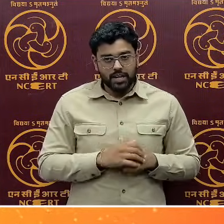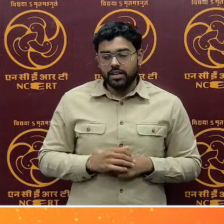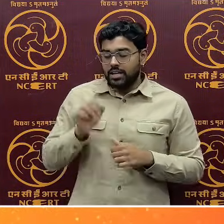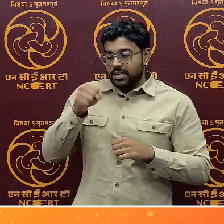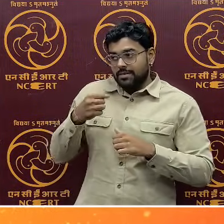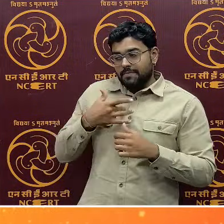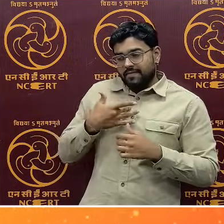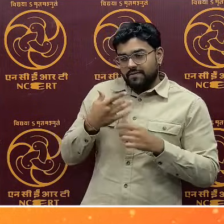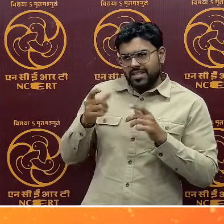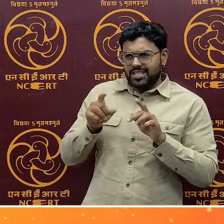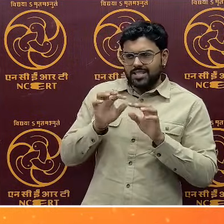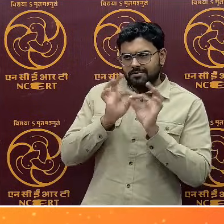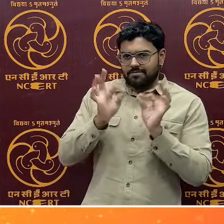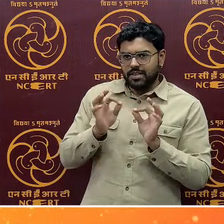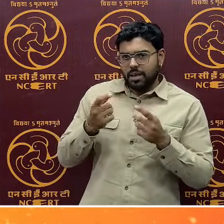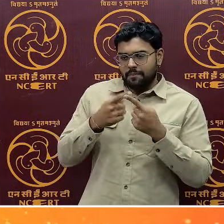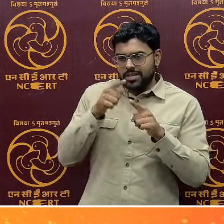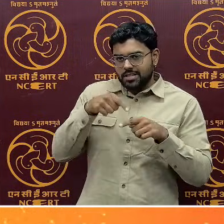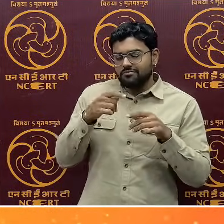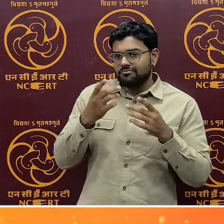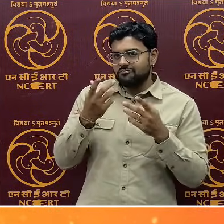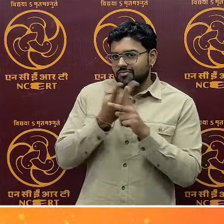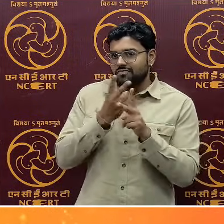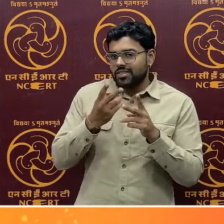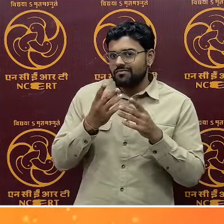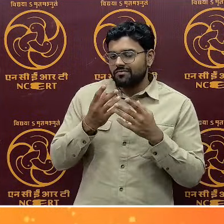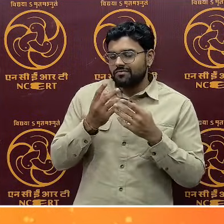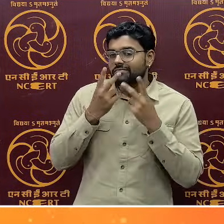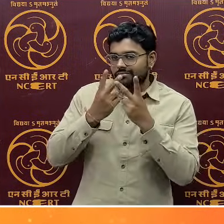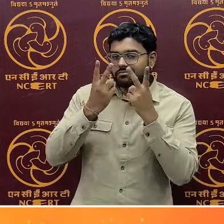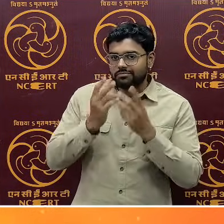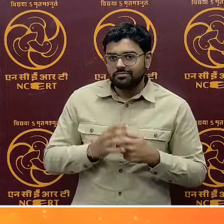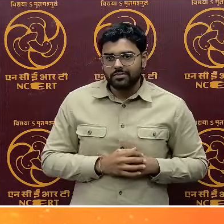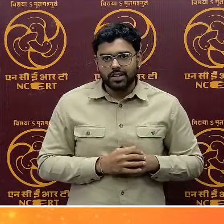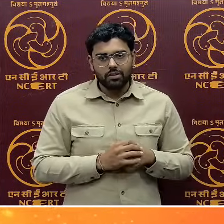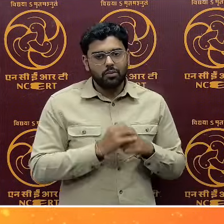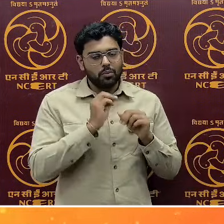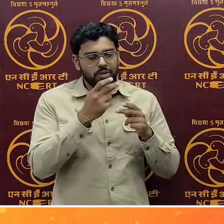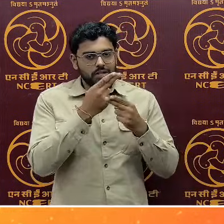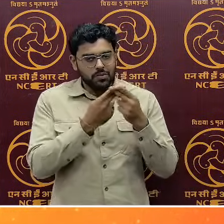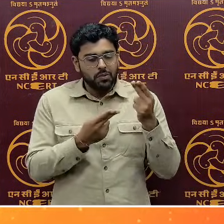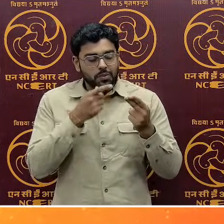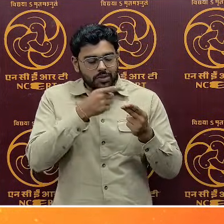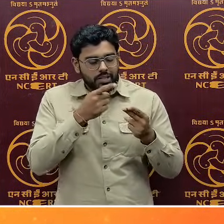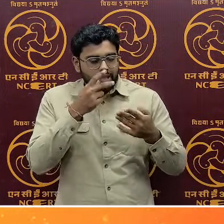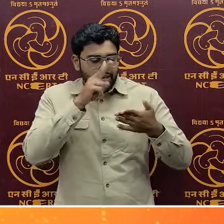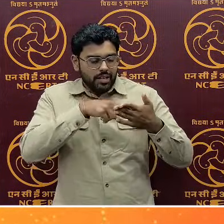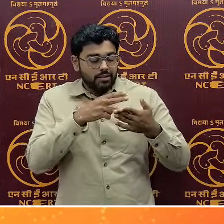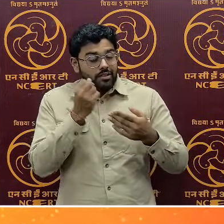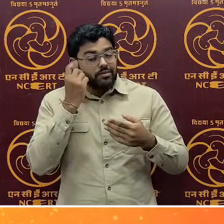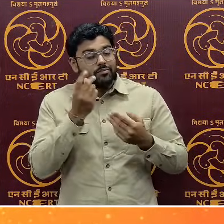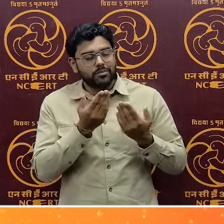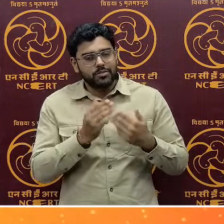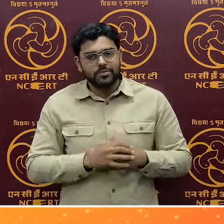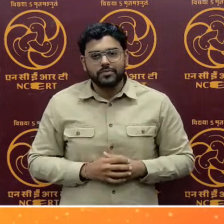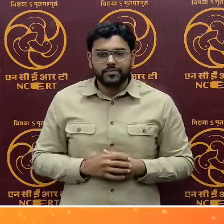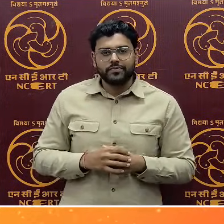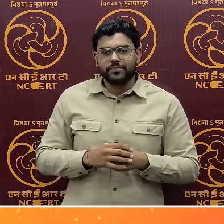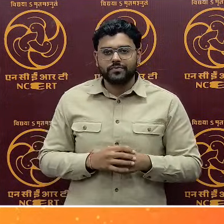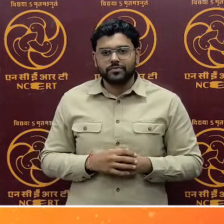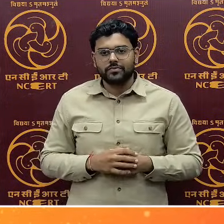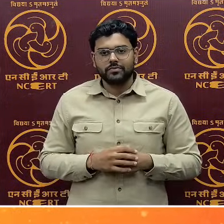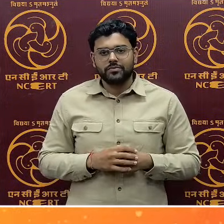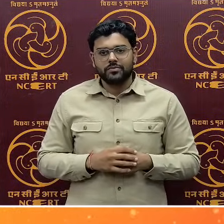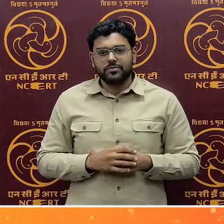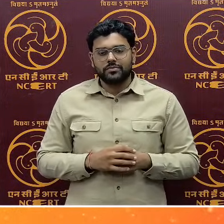figuring out what this case is. Yes, you have slowly started to understand now the case Yes. of fifth